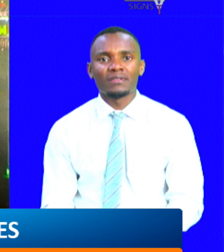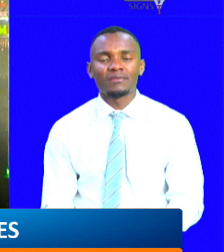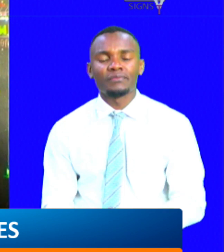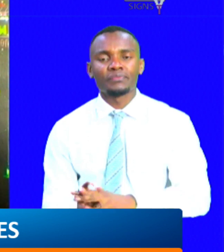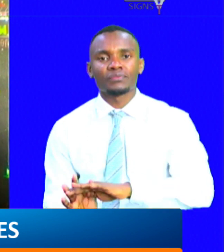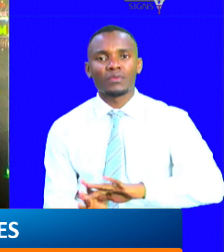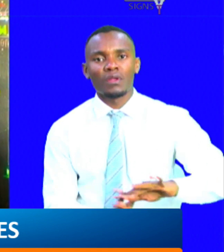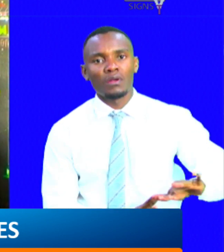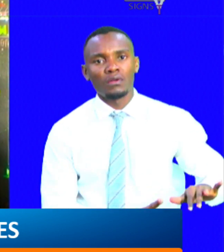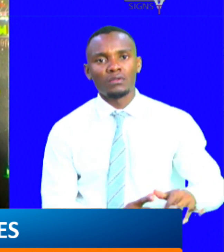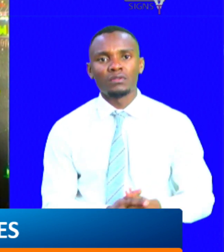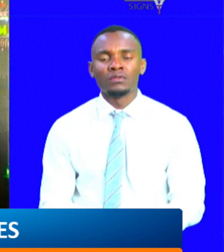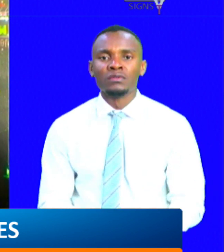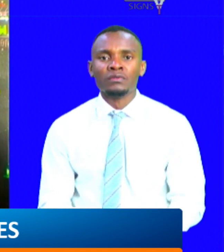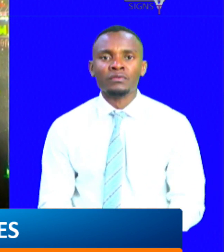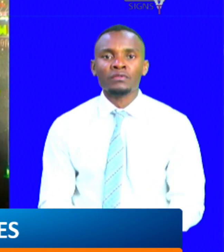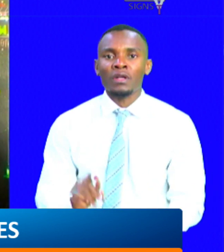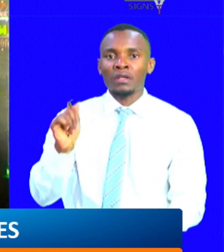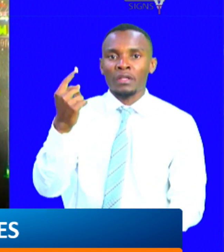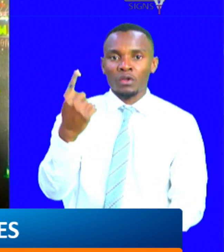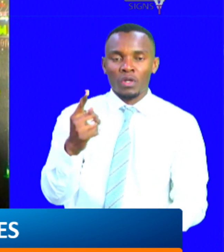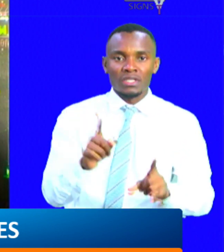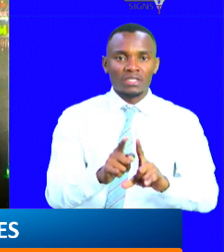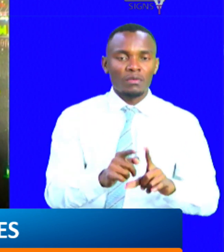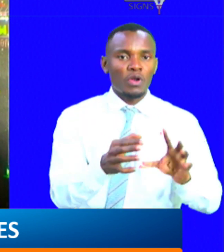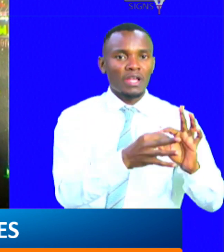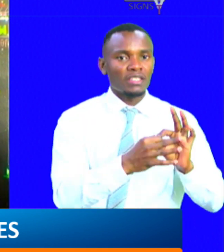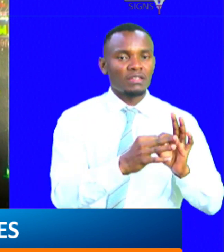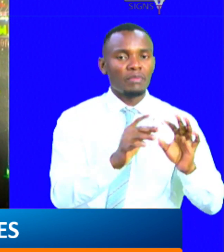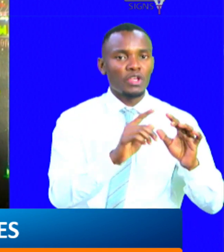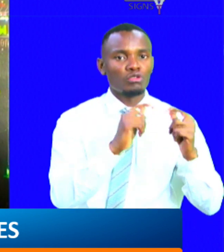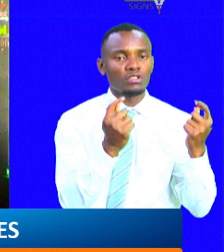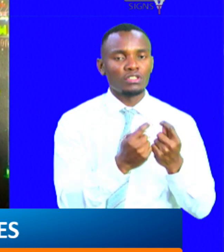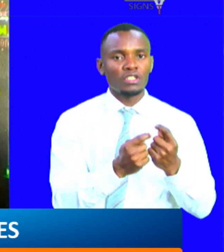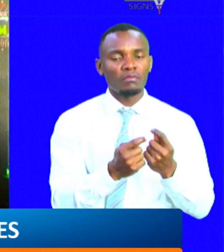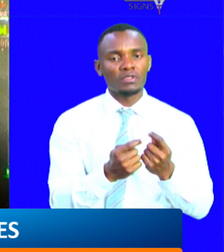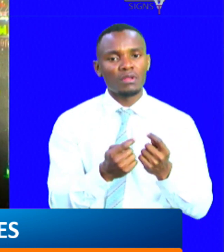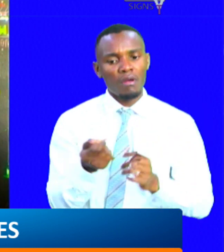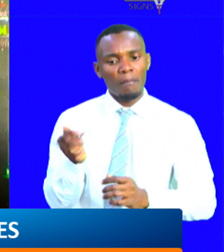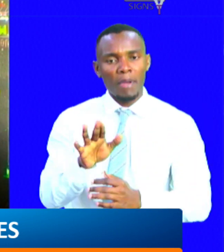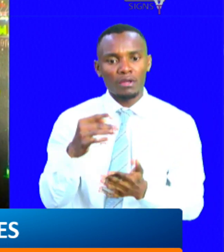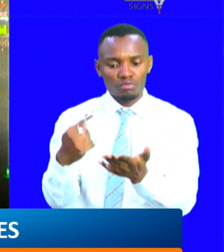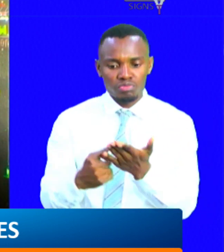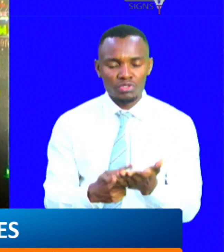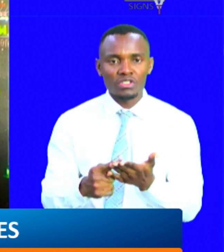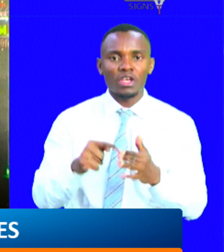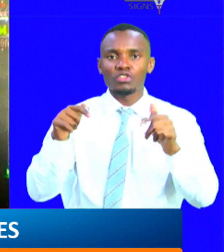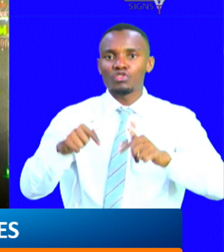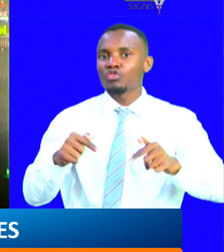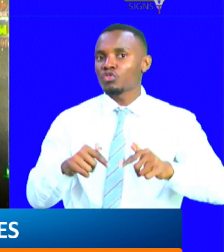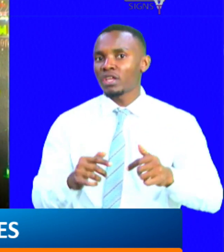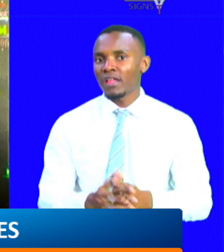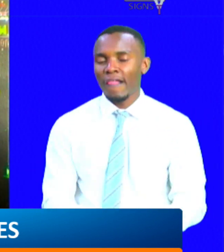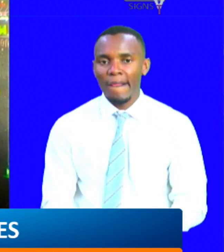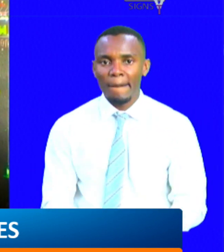From that now to Kenya Kwanza and Azimio teams resume talks Monday. The National Dialogue Committee will resume talks on